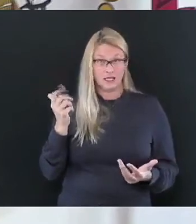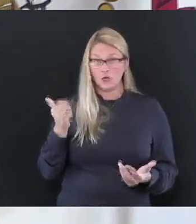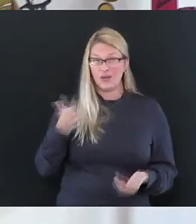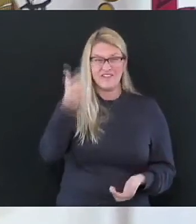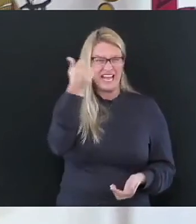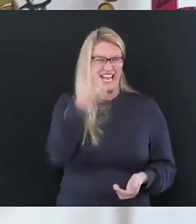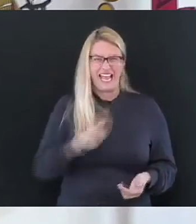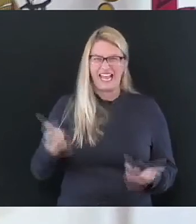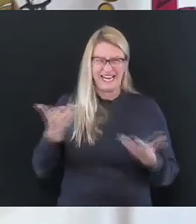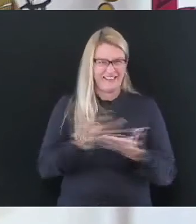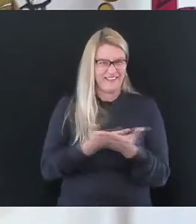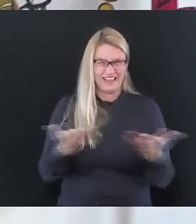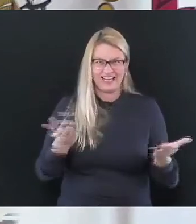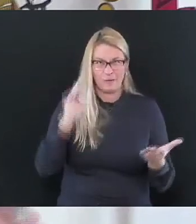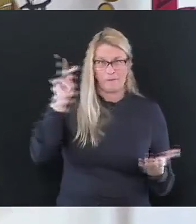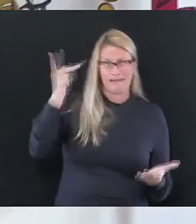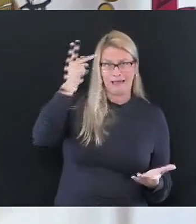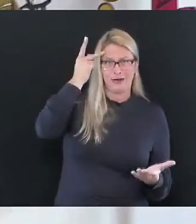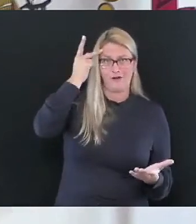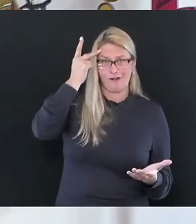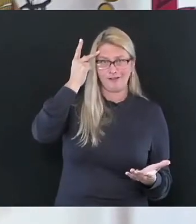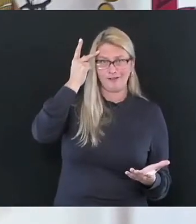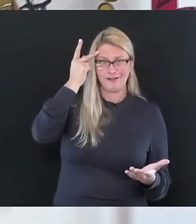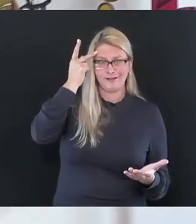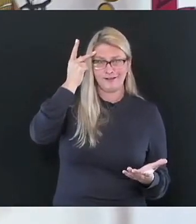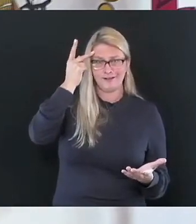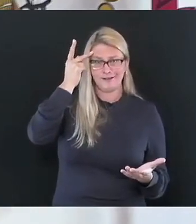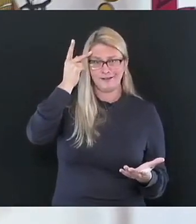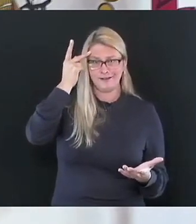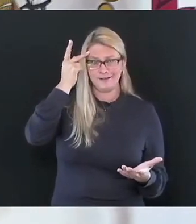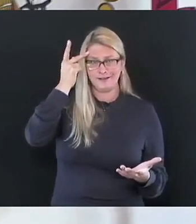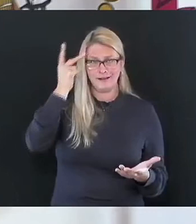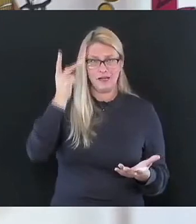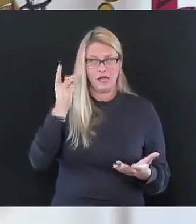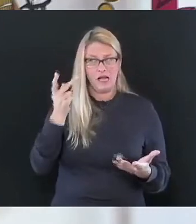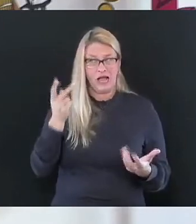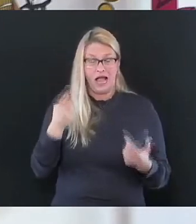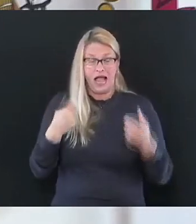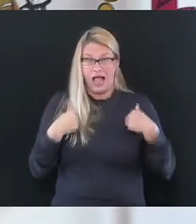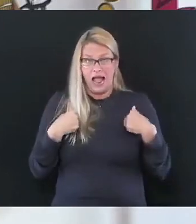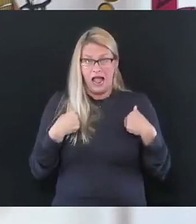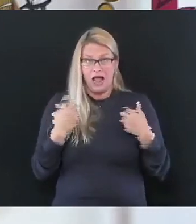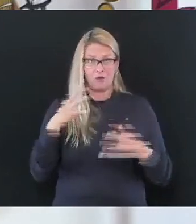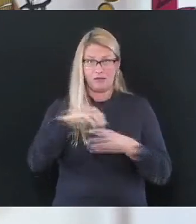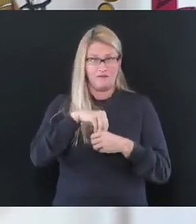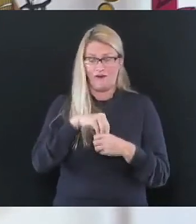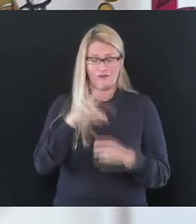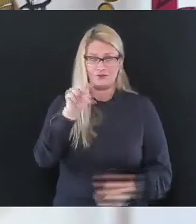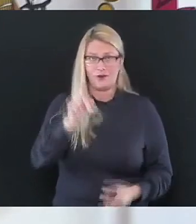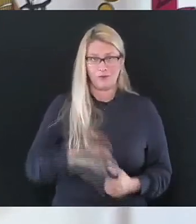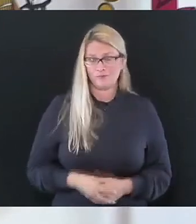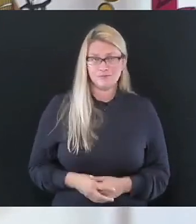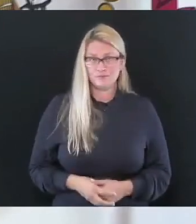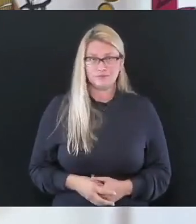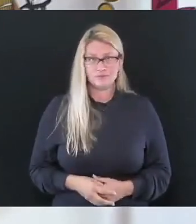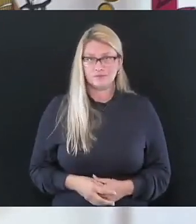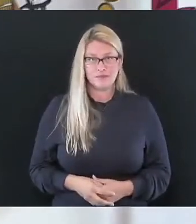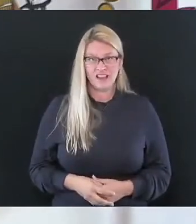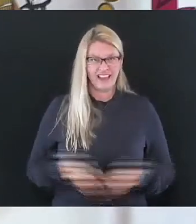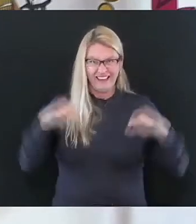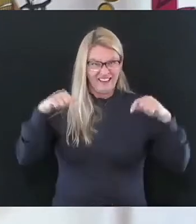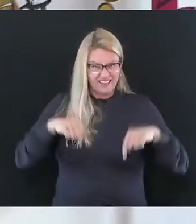ingredients that could come into play with any of this, I don't want anything to do with it. I don't want anything to do with it at all. This should have